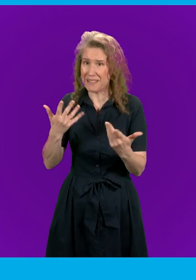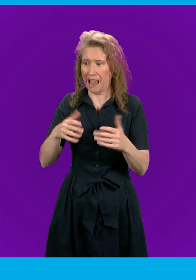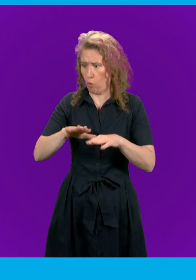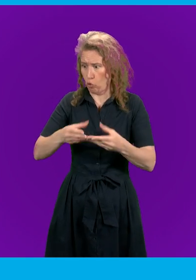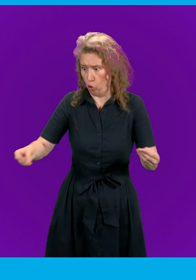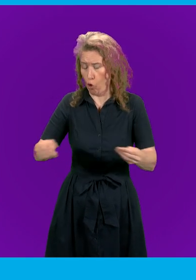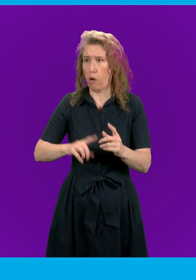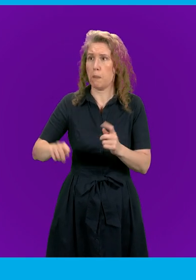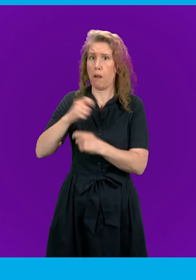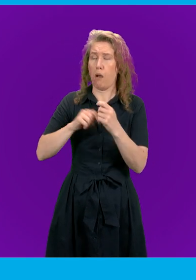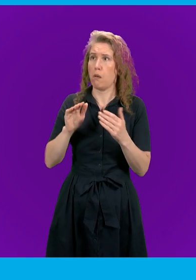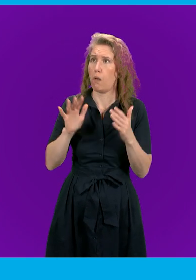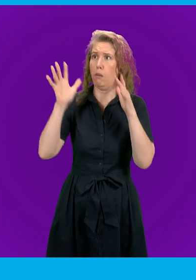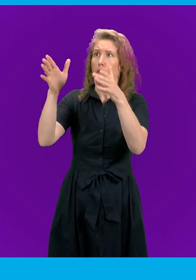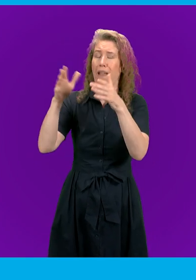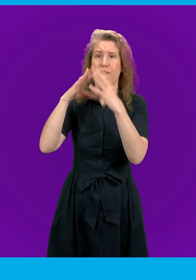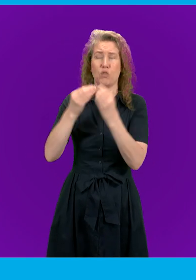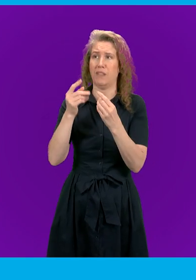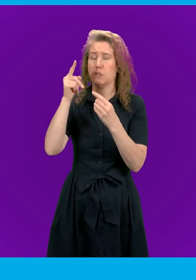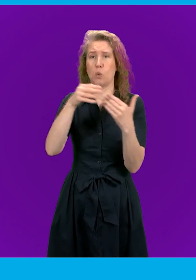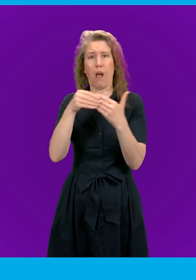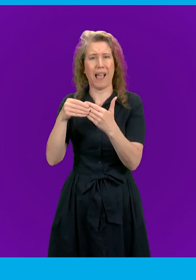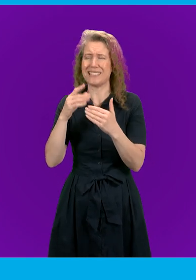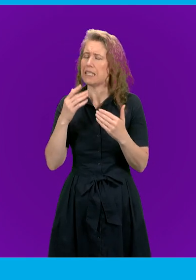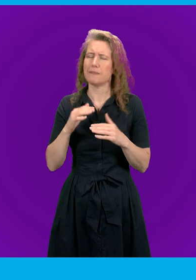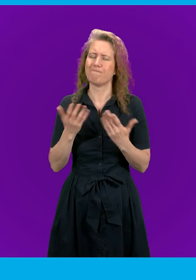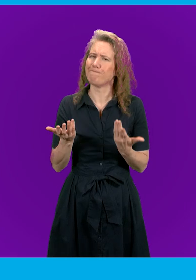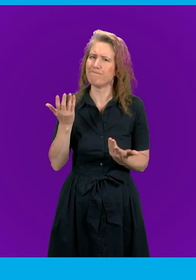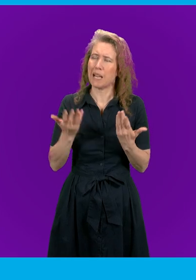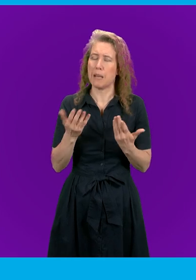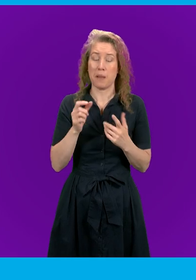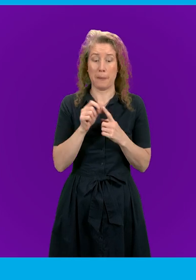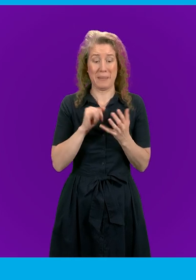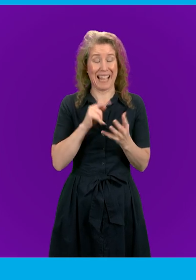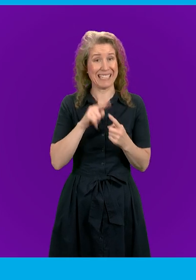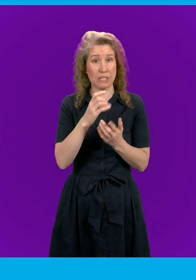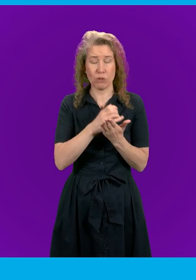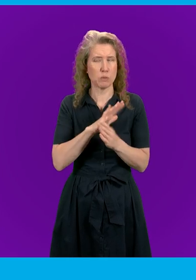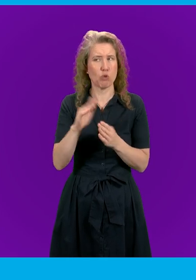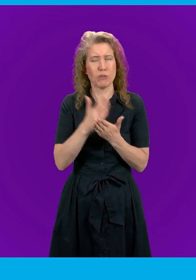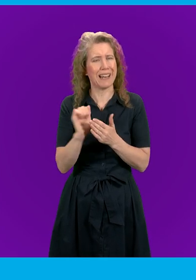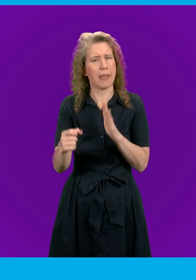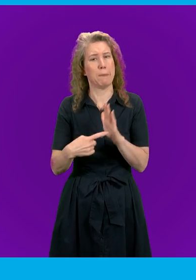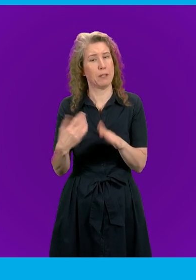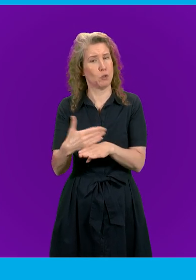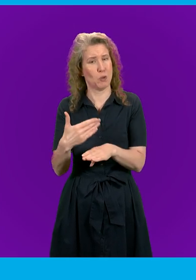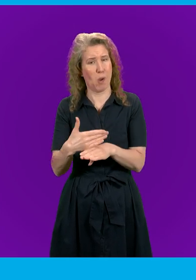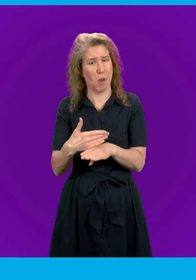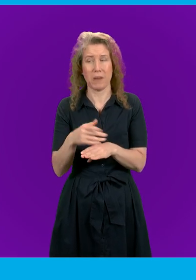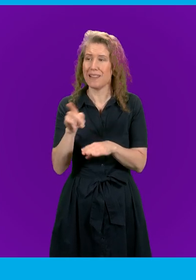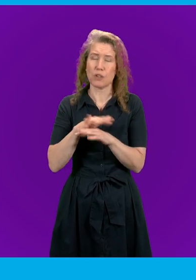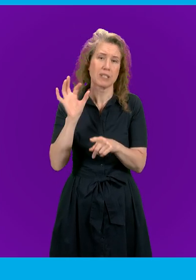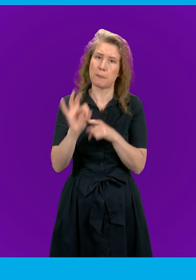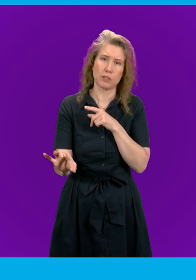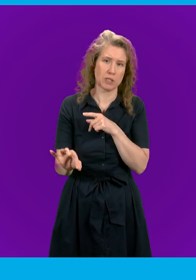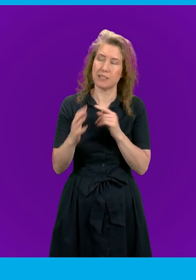element of the PSE curriculum where it's not at the forefront of their job. And it's almost that they're not specialists. They